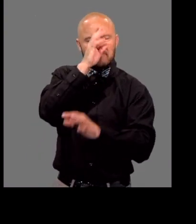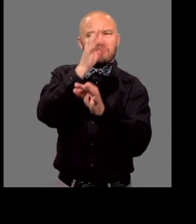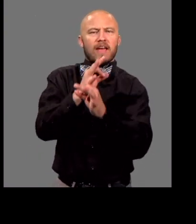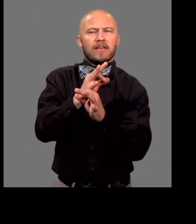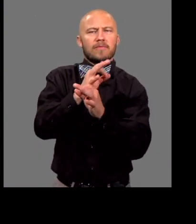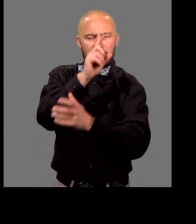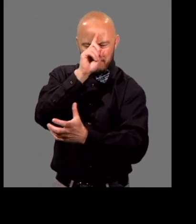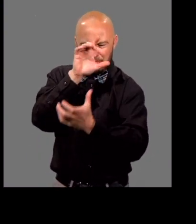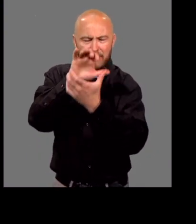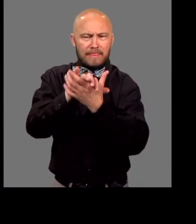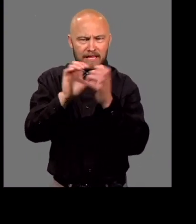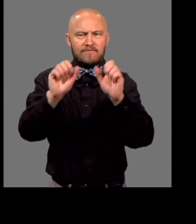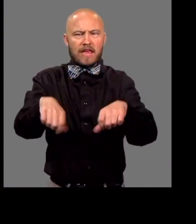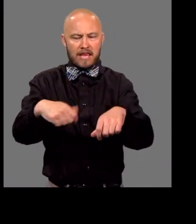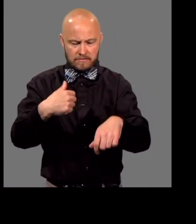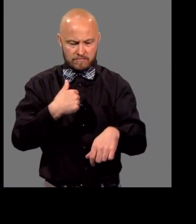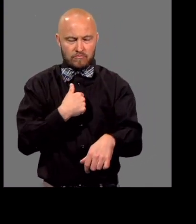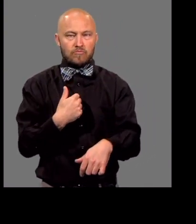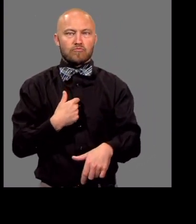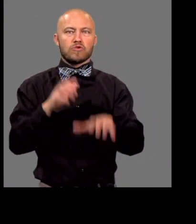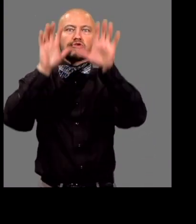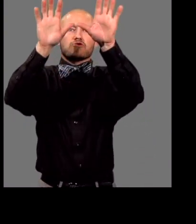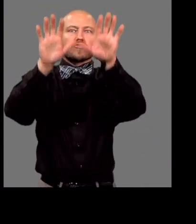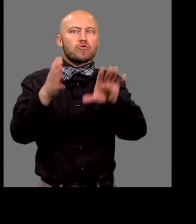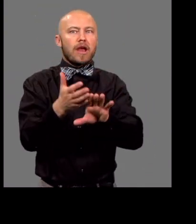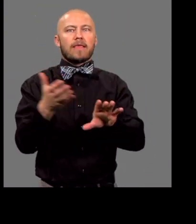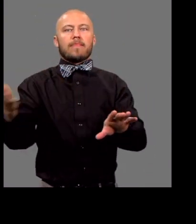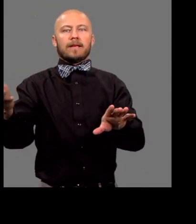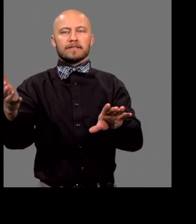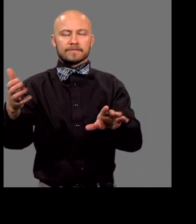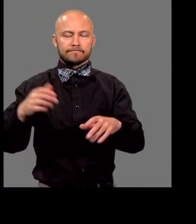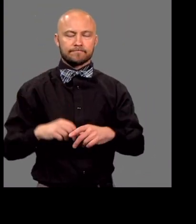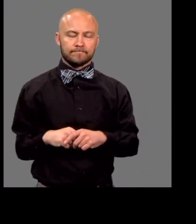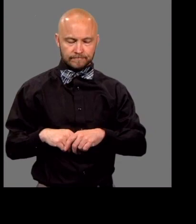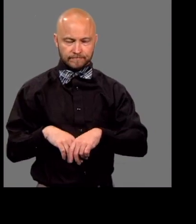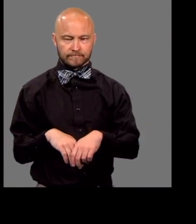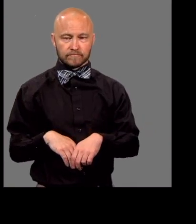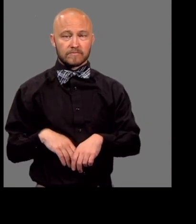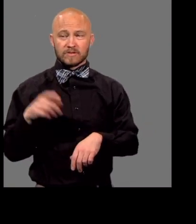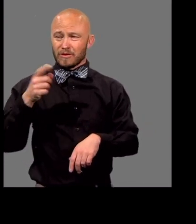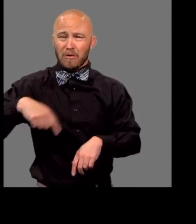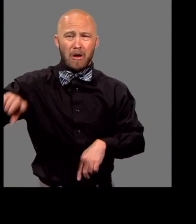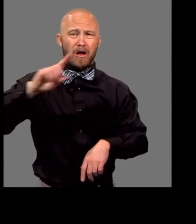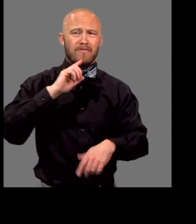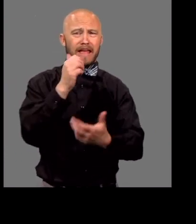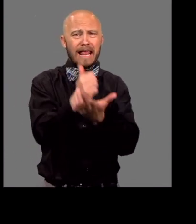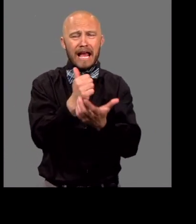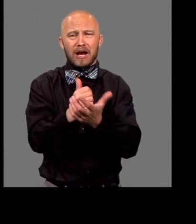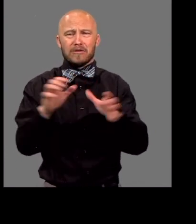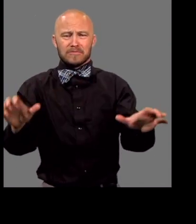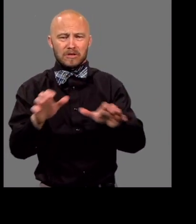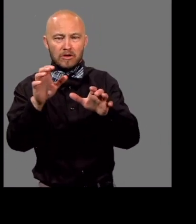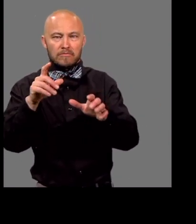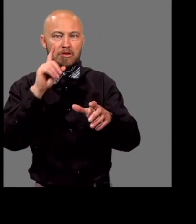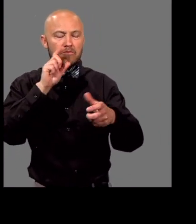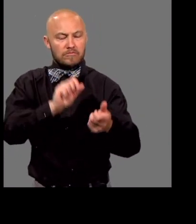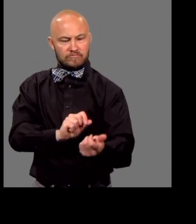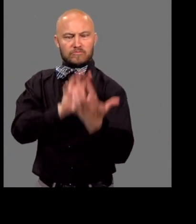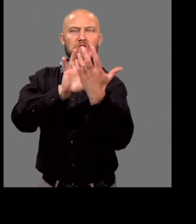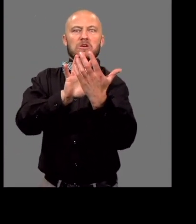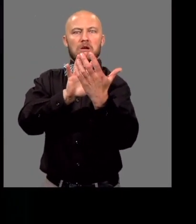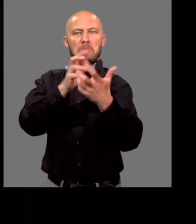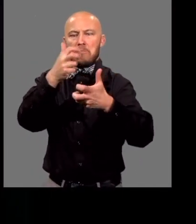in ourselves and in our capacity to accomplish great things. And with that encouragement, you've overcome